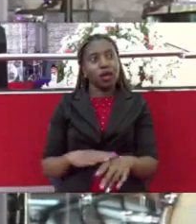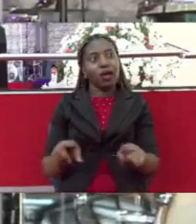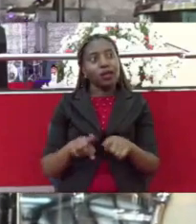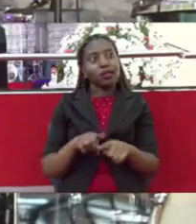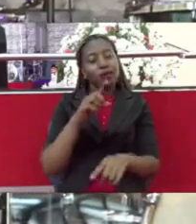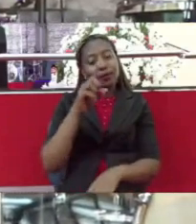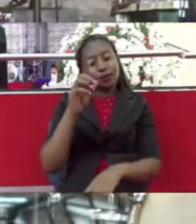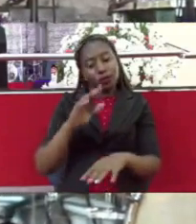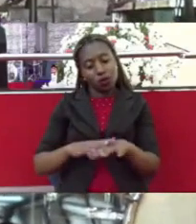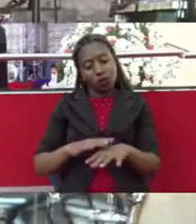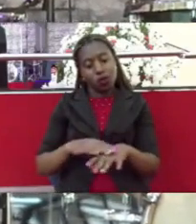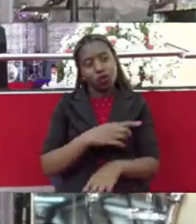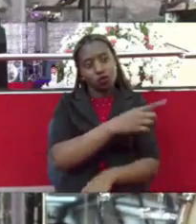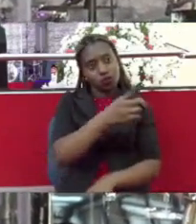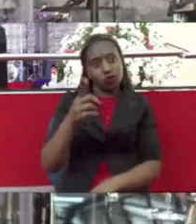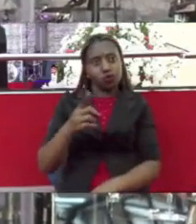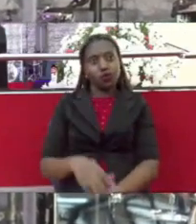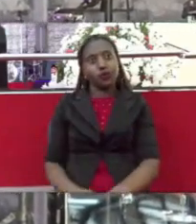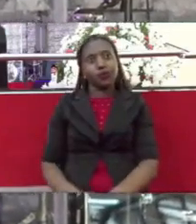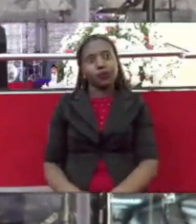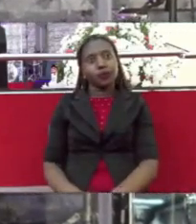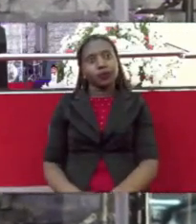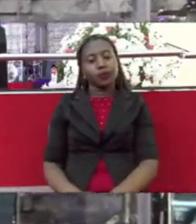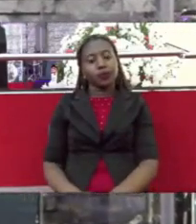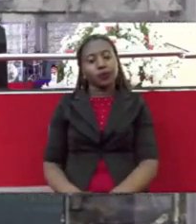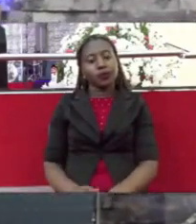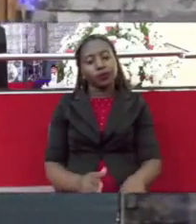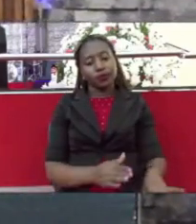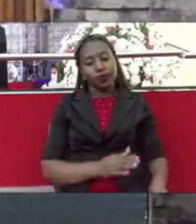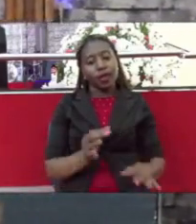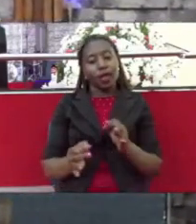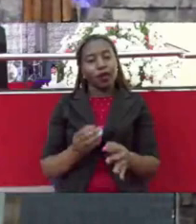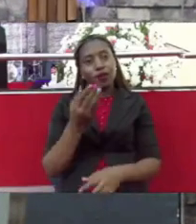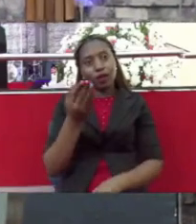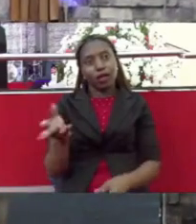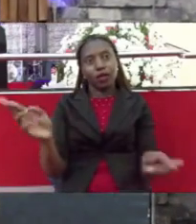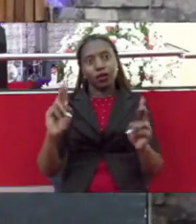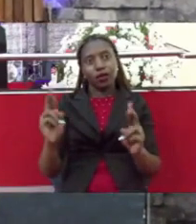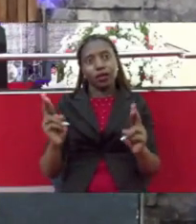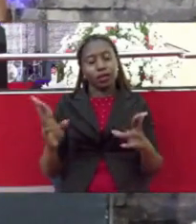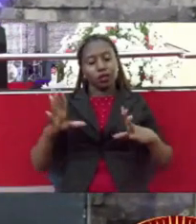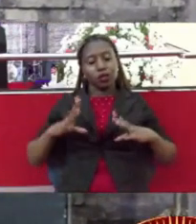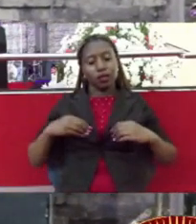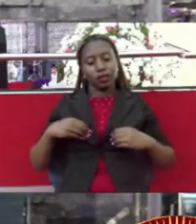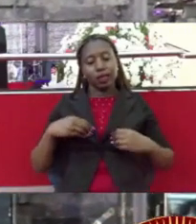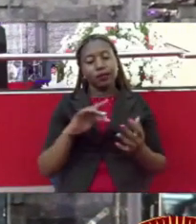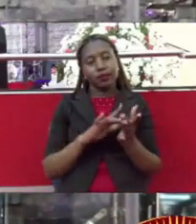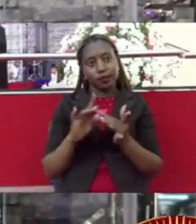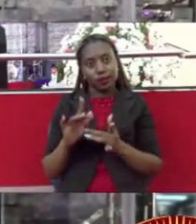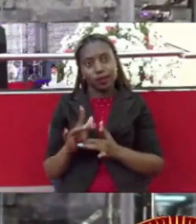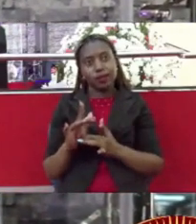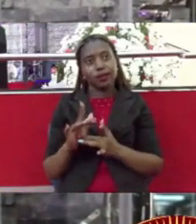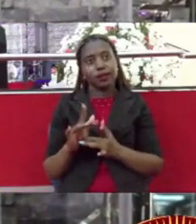mwema kwako. Are you there and you'd like to receive Jesus as Lord and Savior of your life? Je, uko pale na ungalipenda kupeana maisha yako kwa Kristo